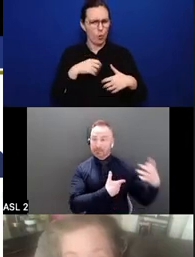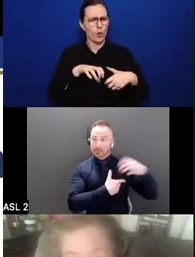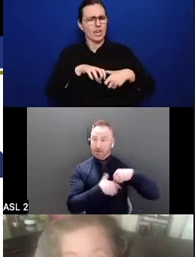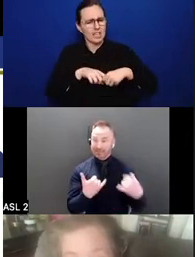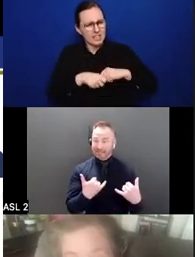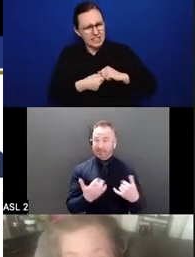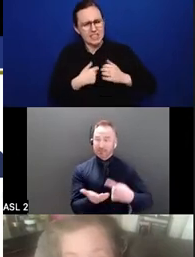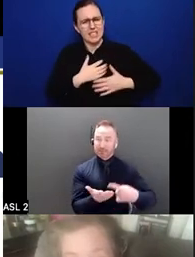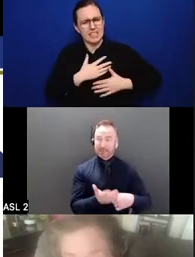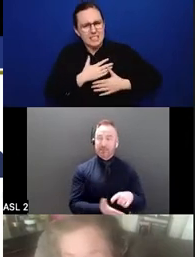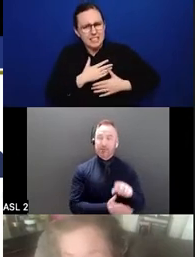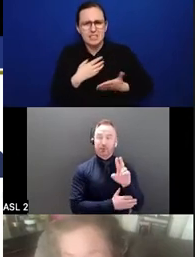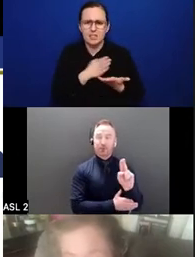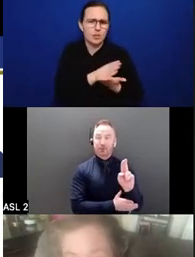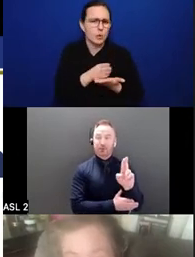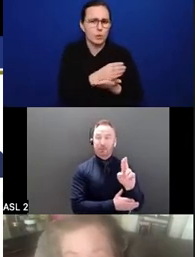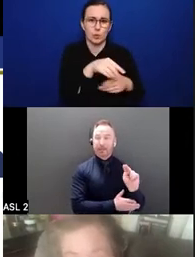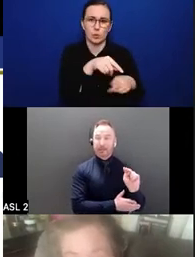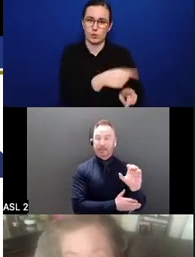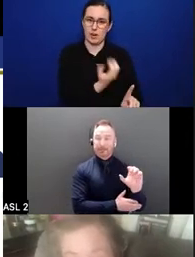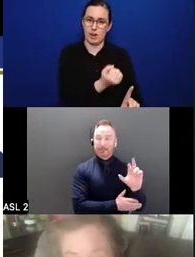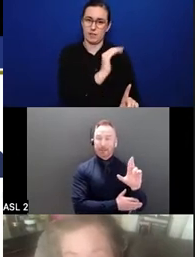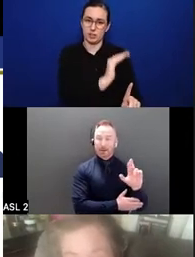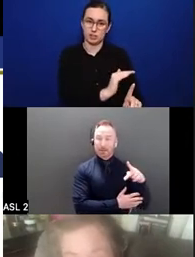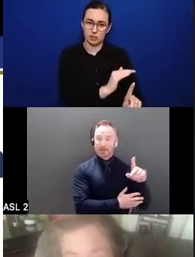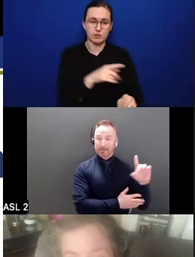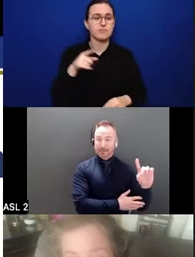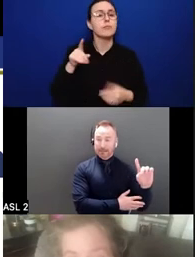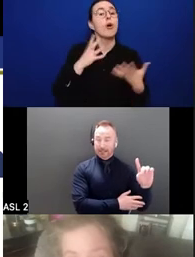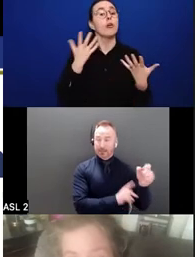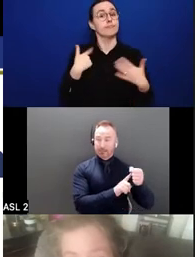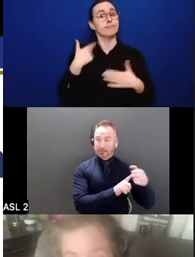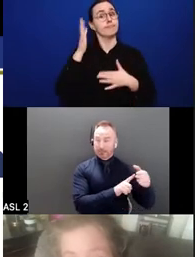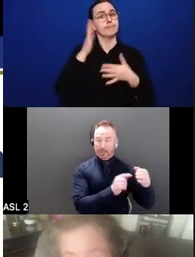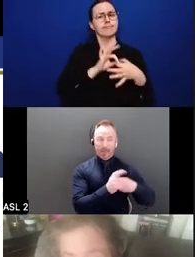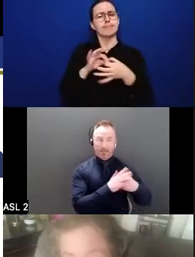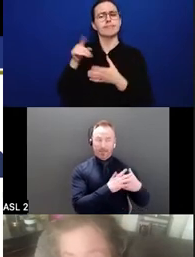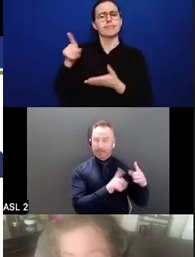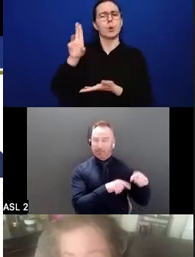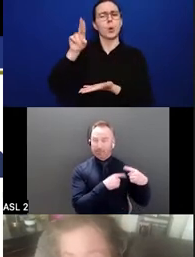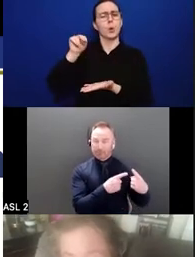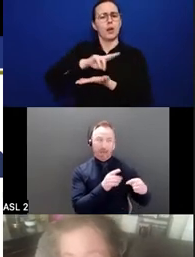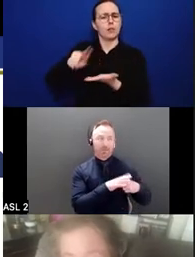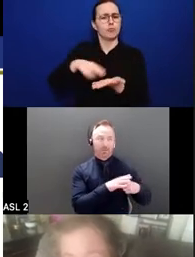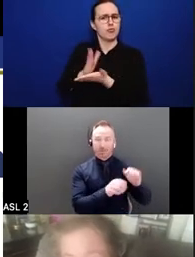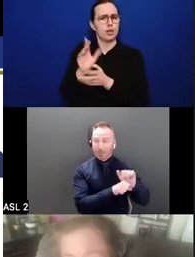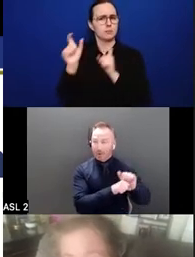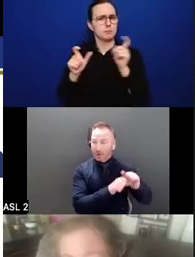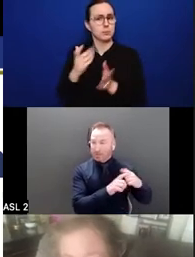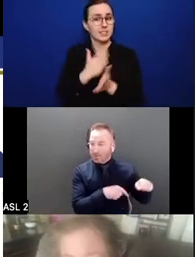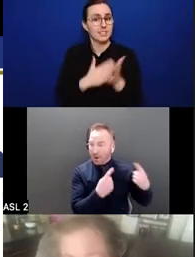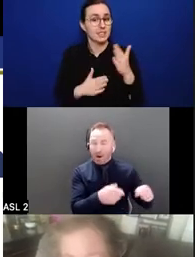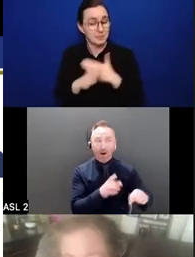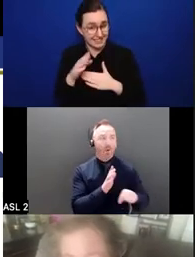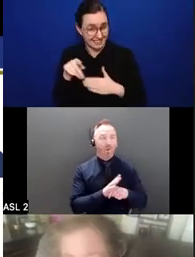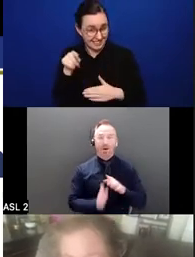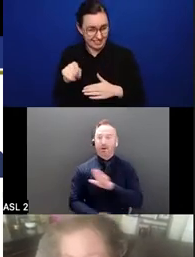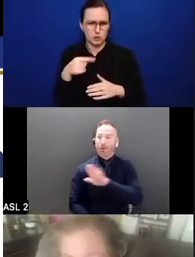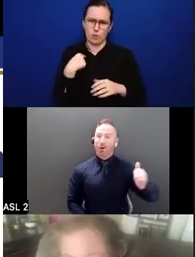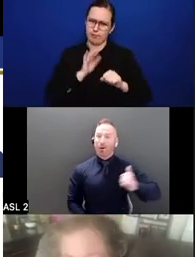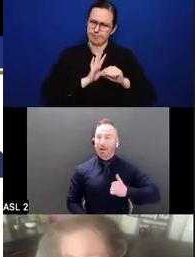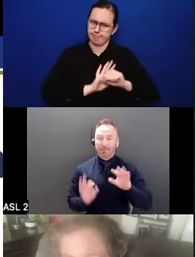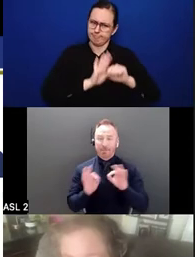CRPD and some of the work that we have done and the experiences of families in Canada. I, much like many